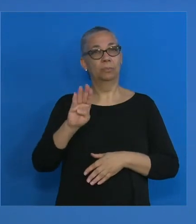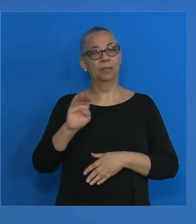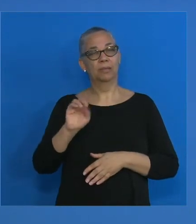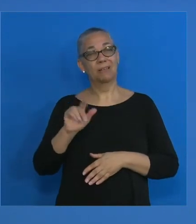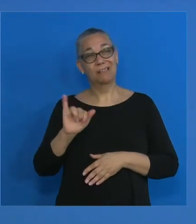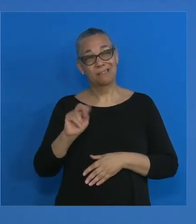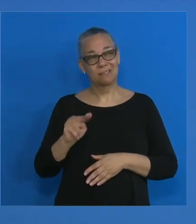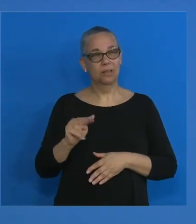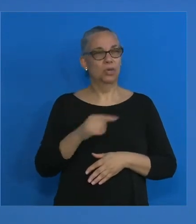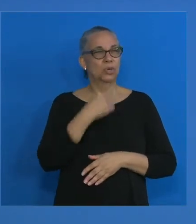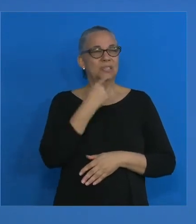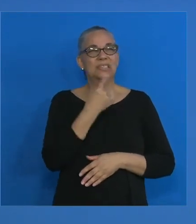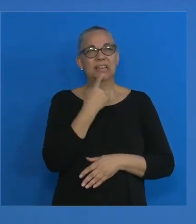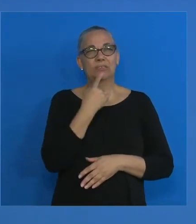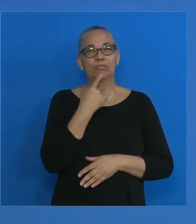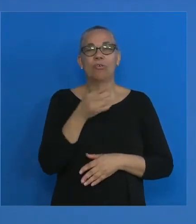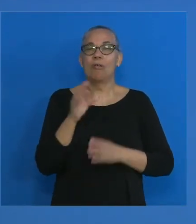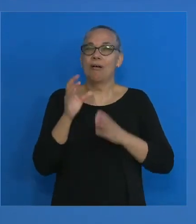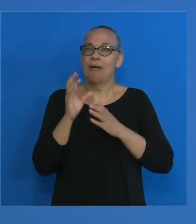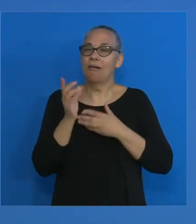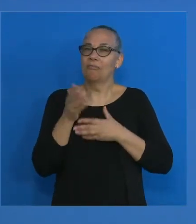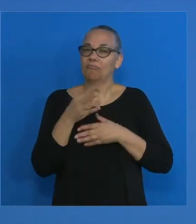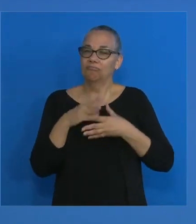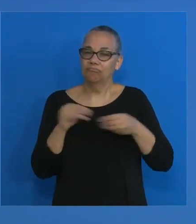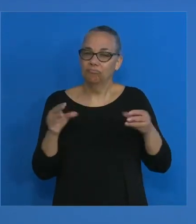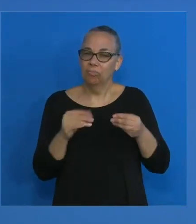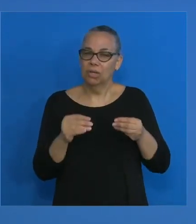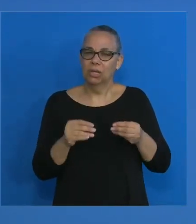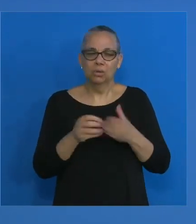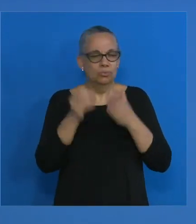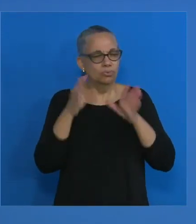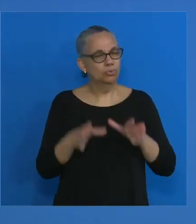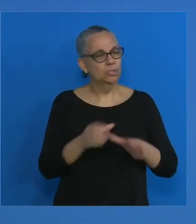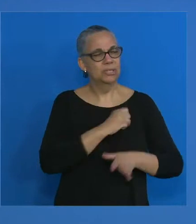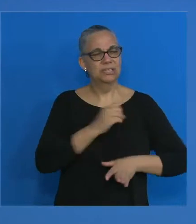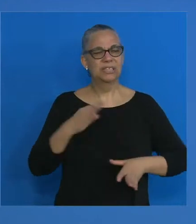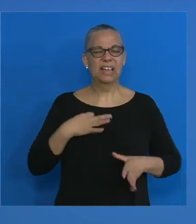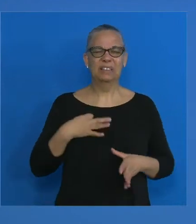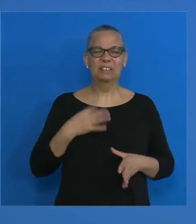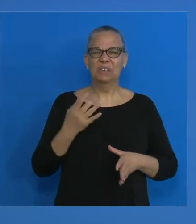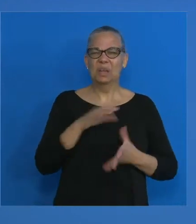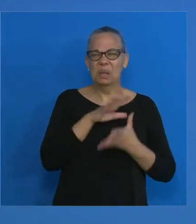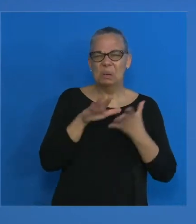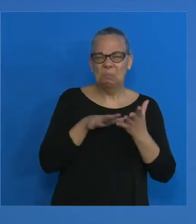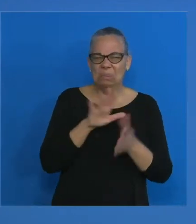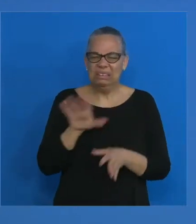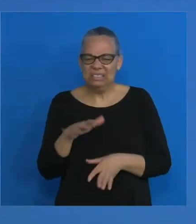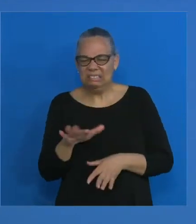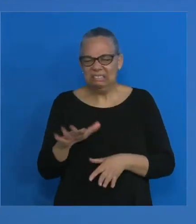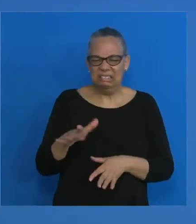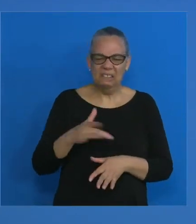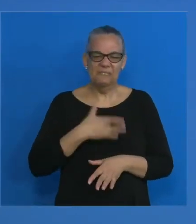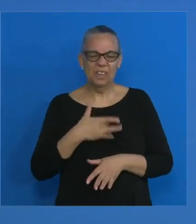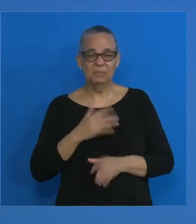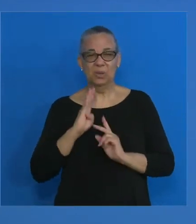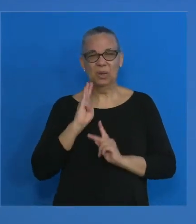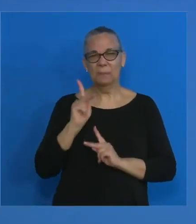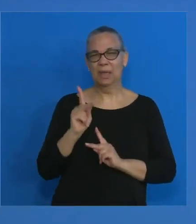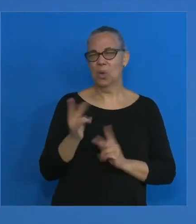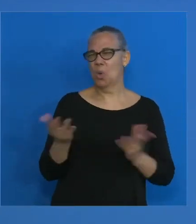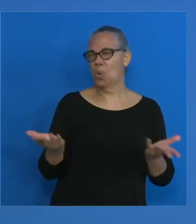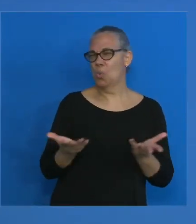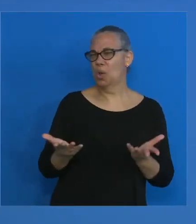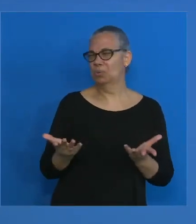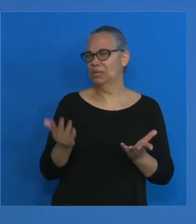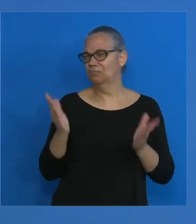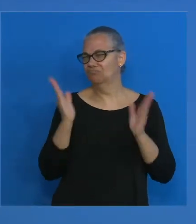that the students and staff had mixed emotions at Padgett Primary about returning to school. Can you tell me what concerns they had and what the government